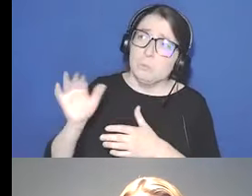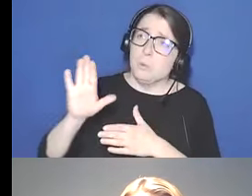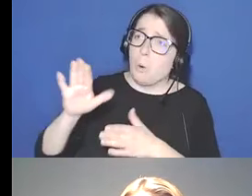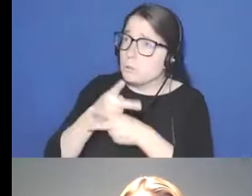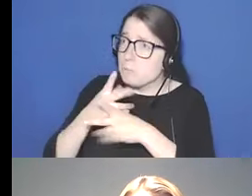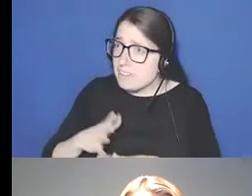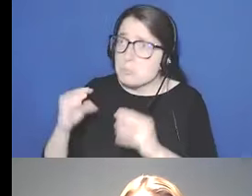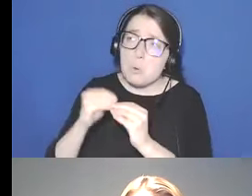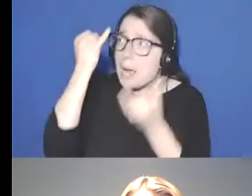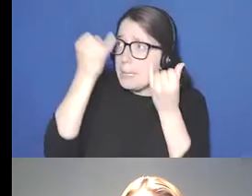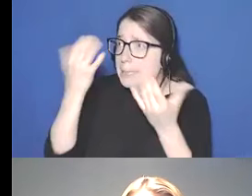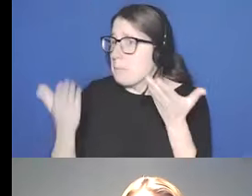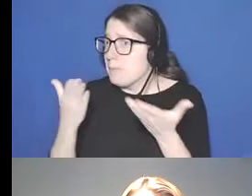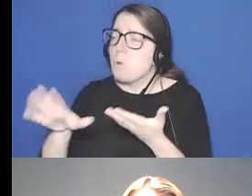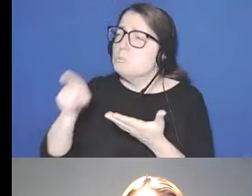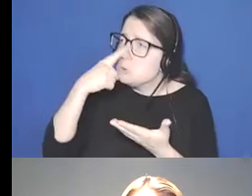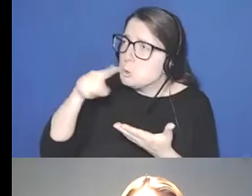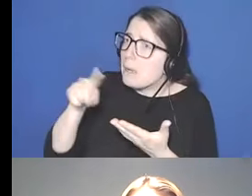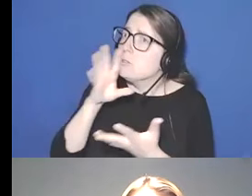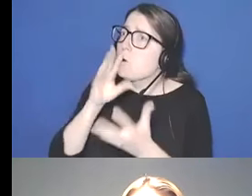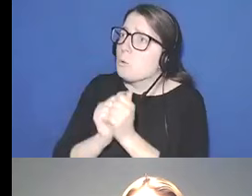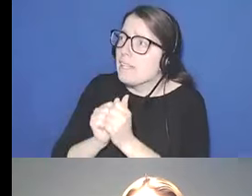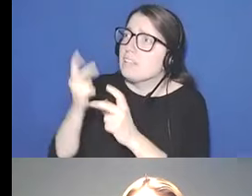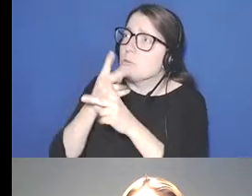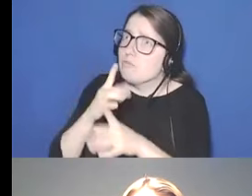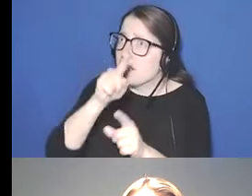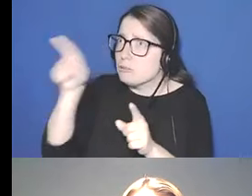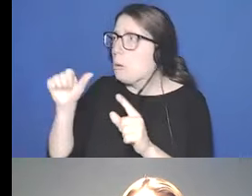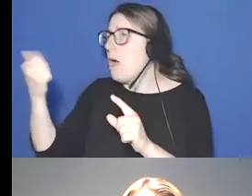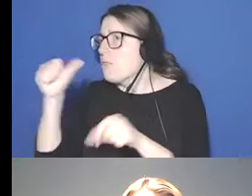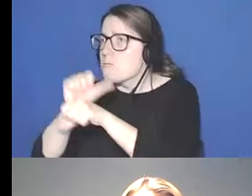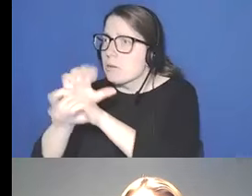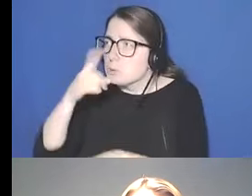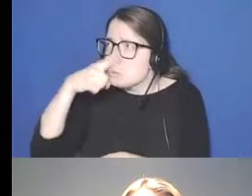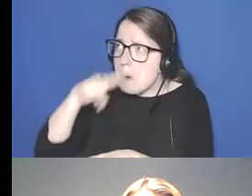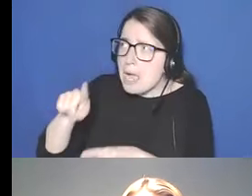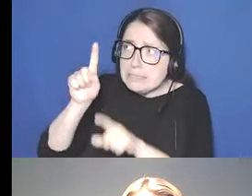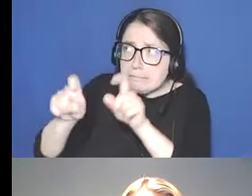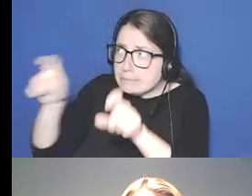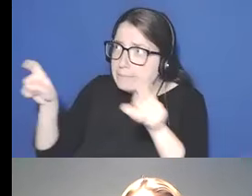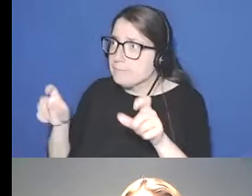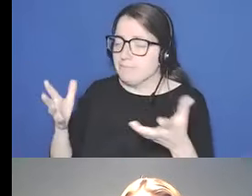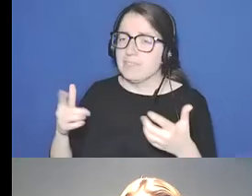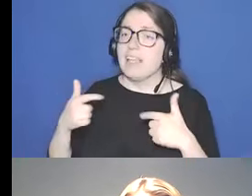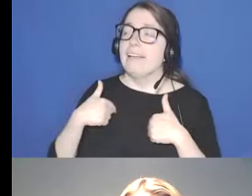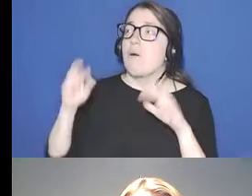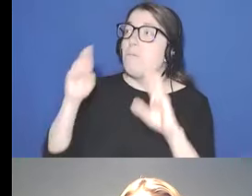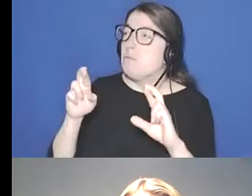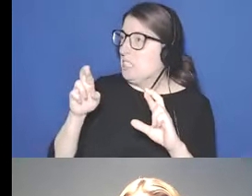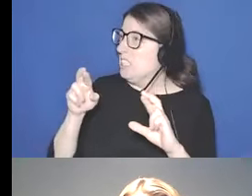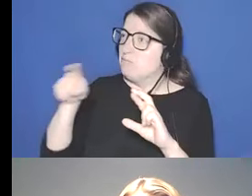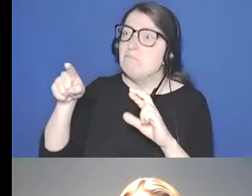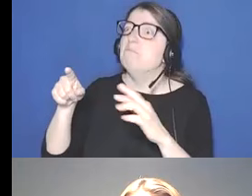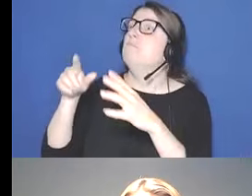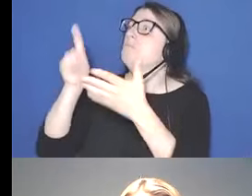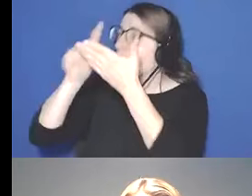additional ideas. And you may need to put a time frame on them. Like, I hope that to hear from you within 2 weeks